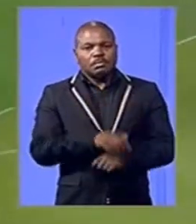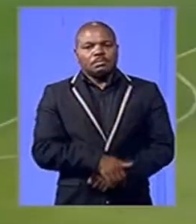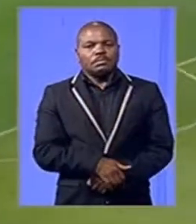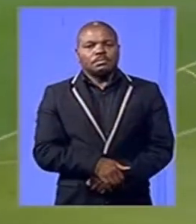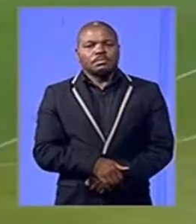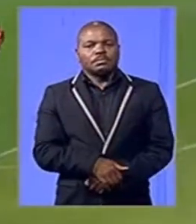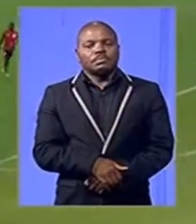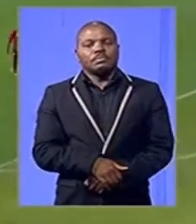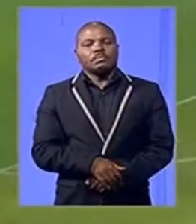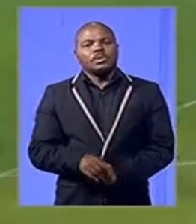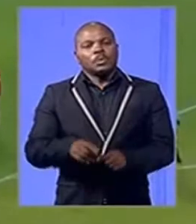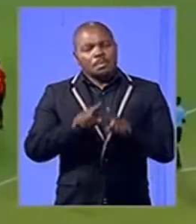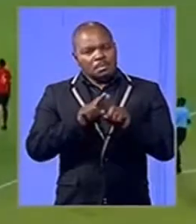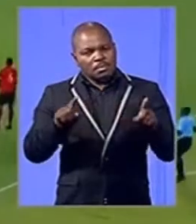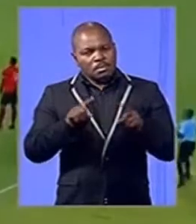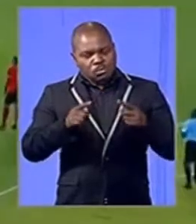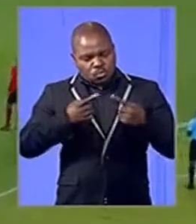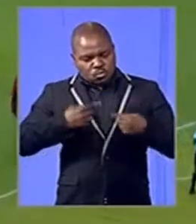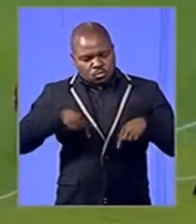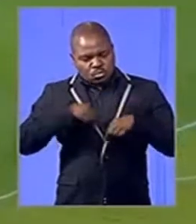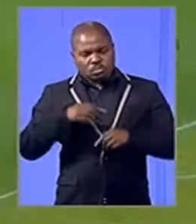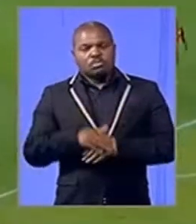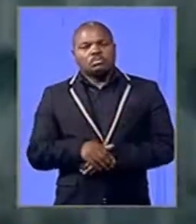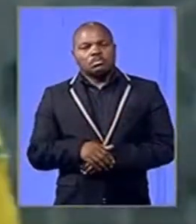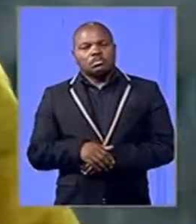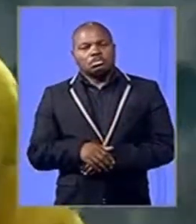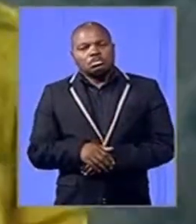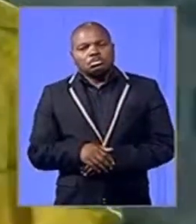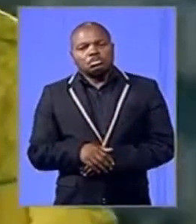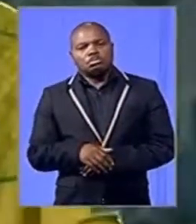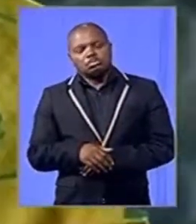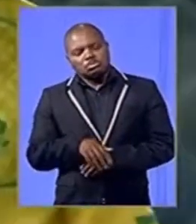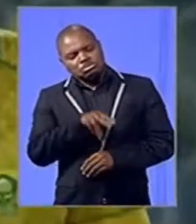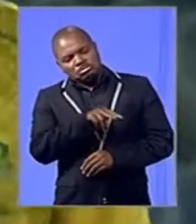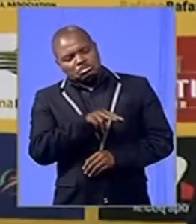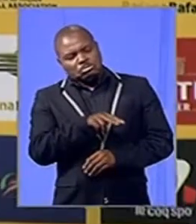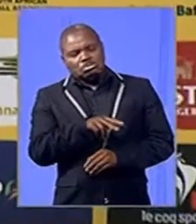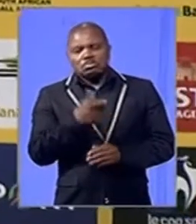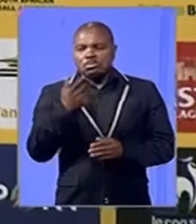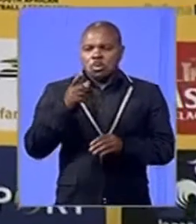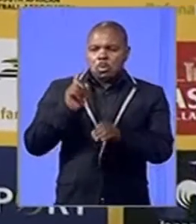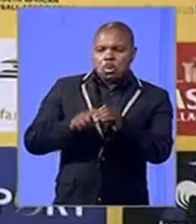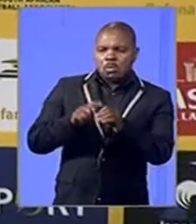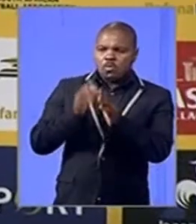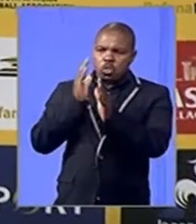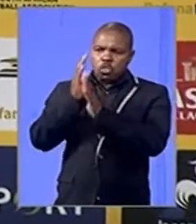in South Africa starts next weekend. So we didn't have so much the opportunity to see the players